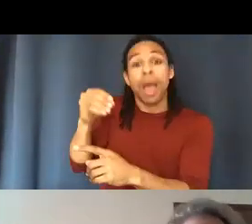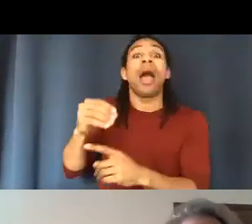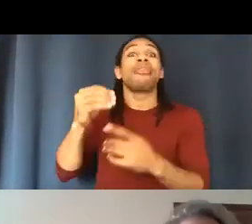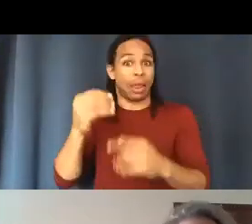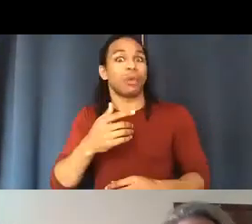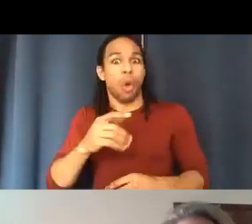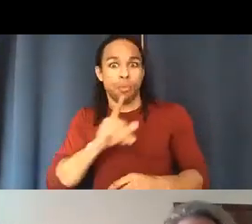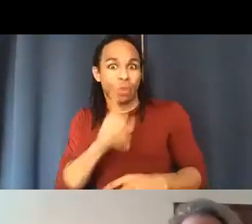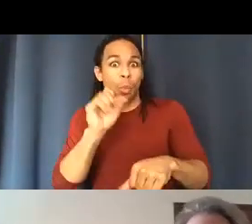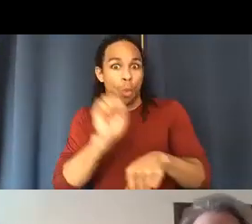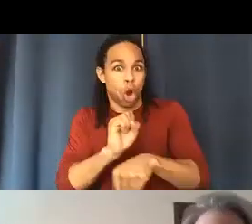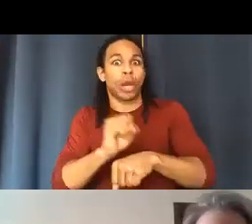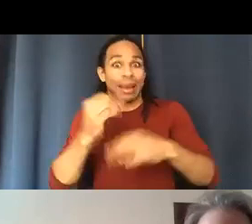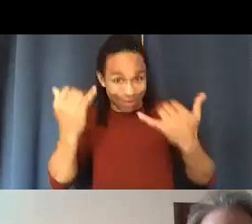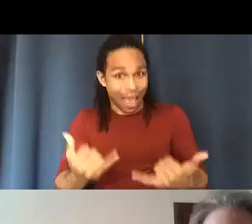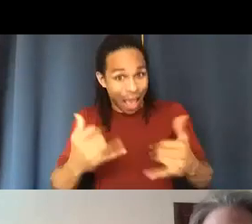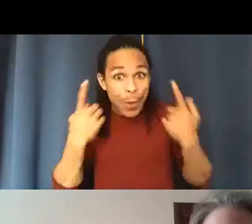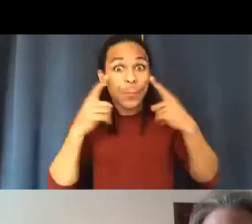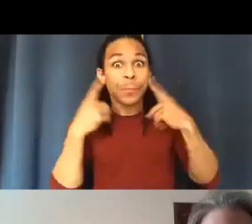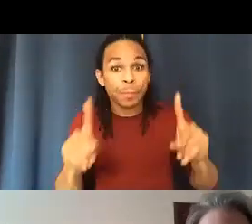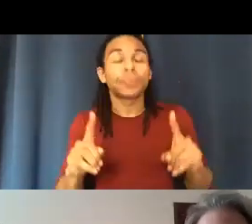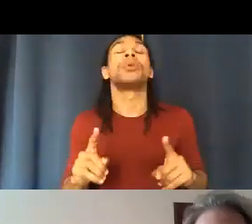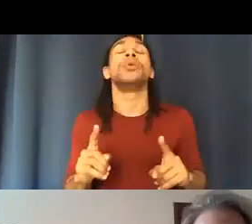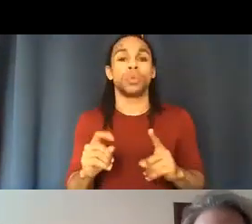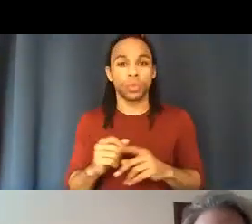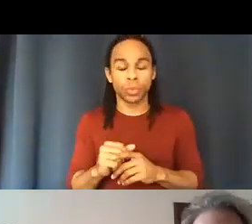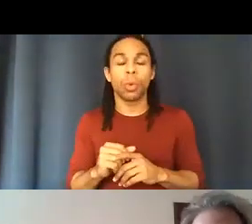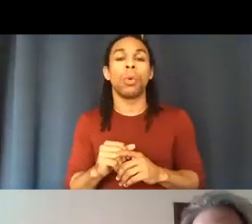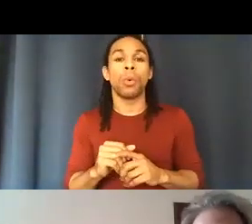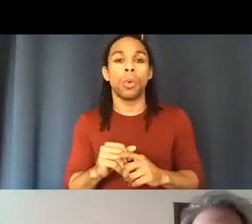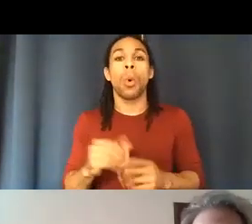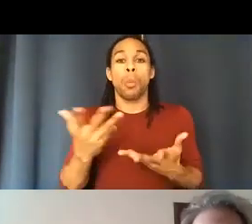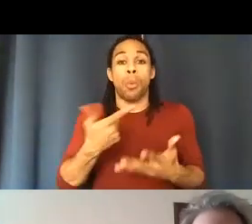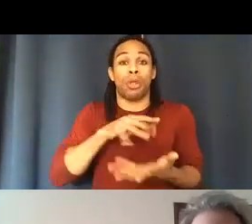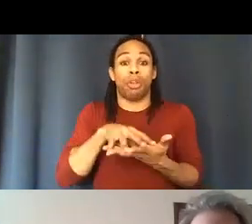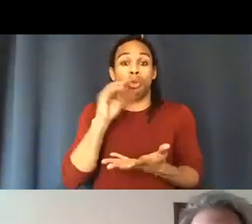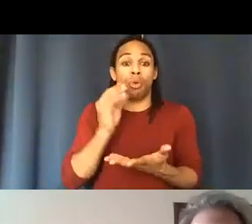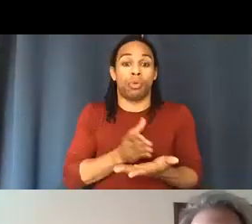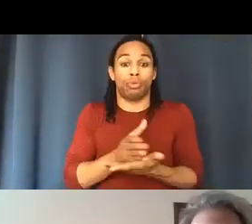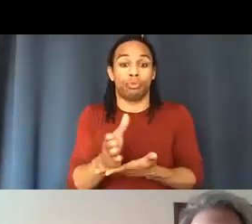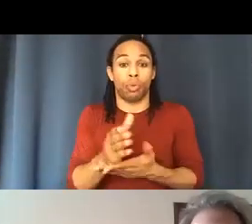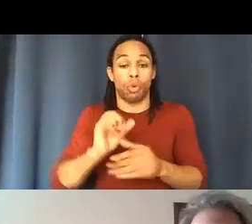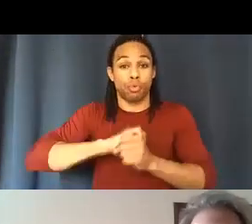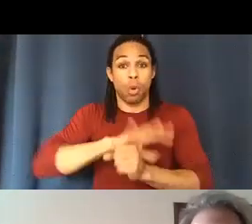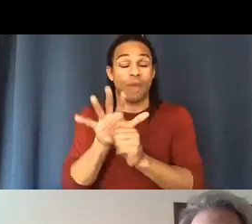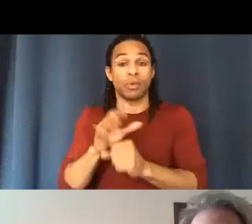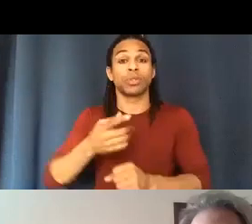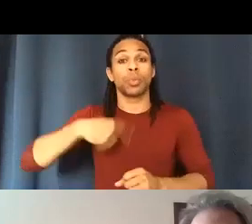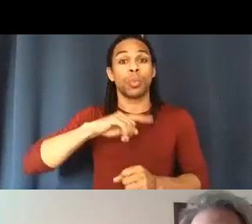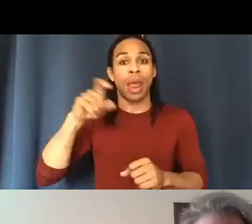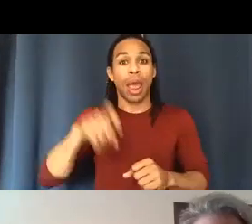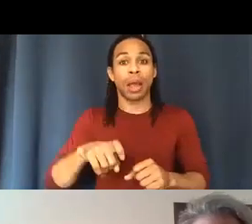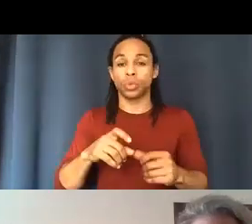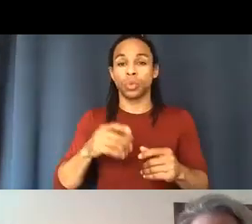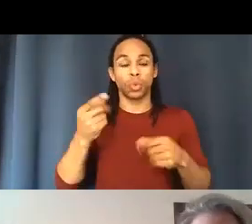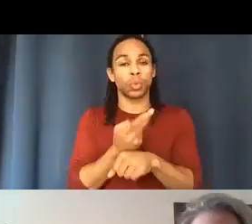as an organization was that we had to address the immediate need for getting Ebola under control. So